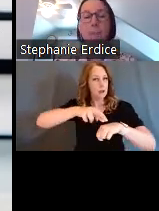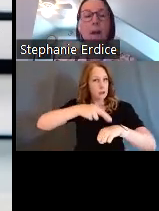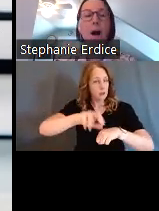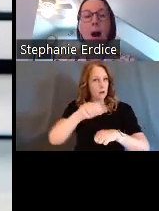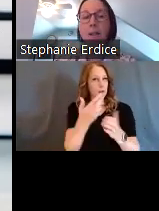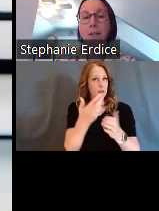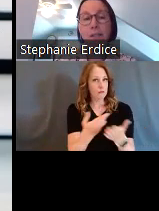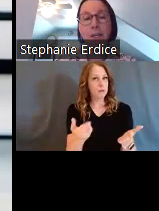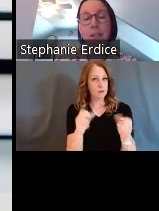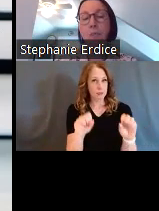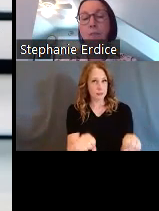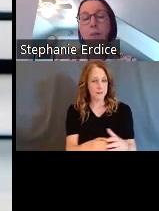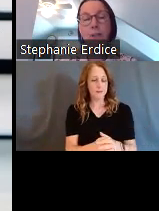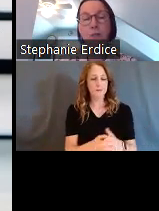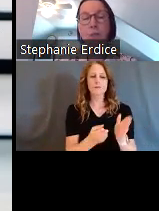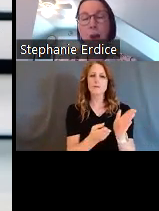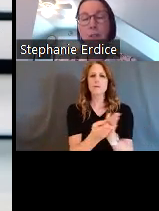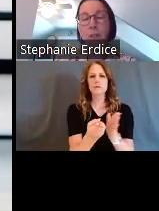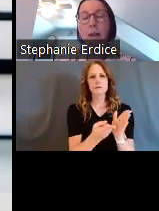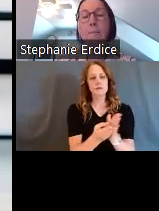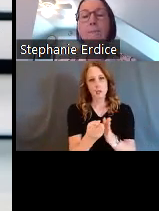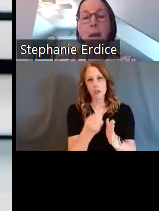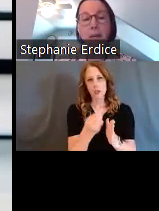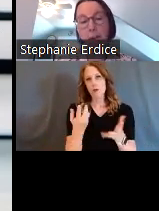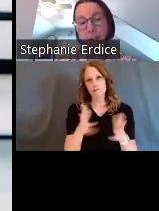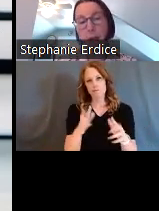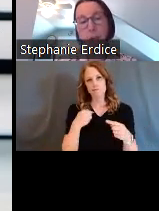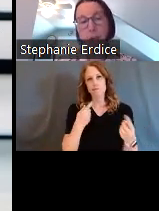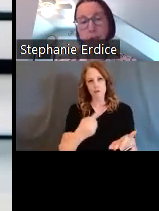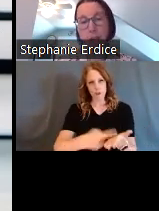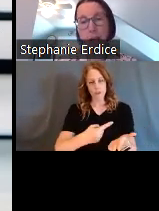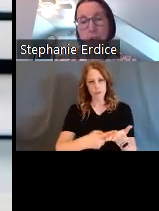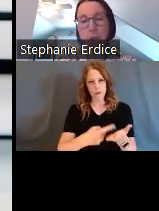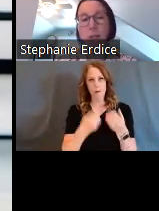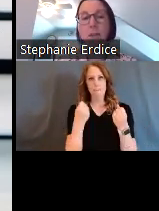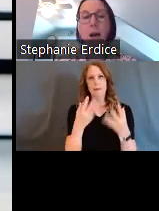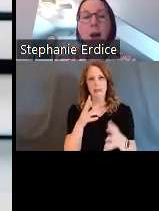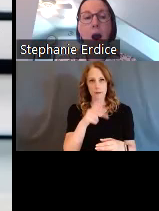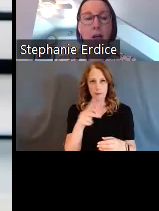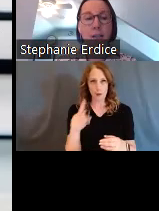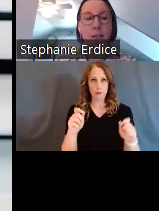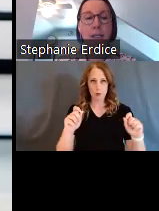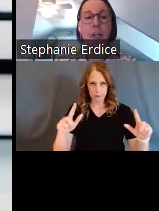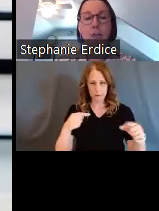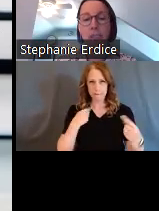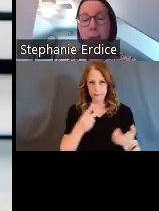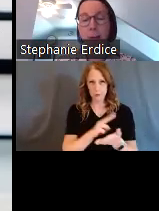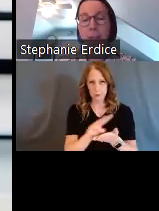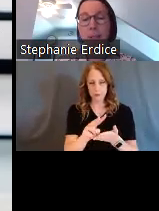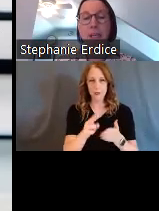help. Honesty is one of the things we've talked about in many of our slides over this last 2 weeks.